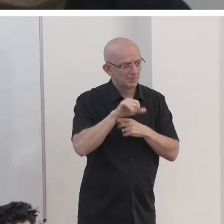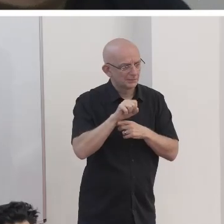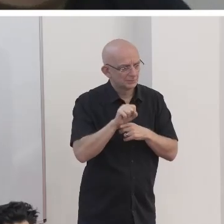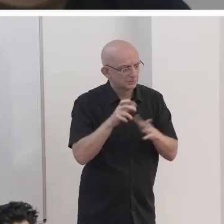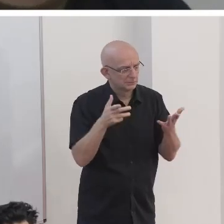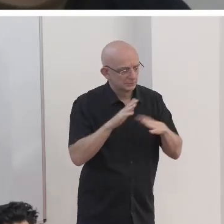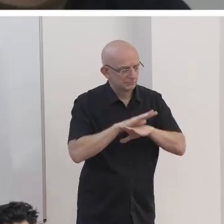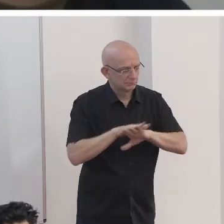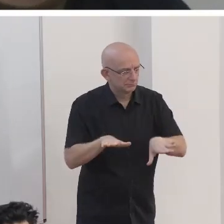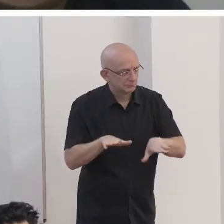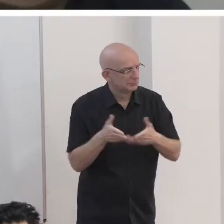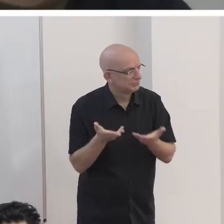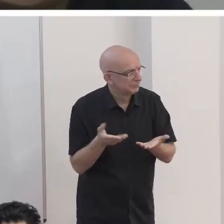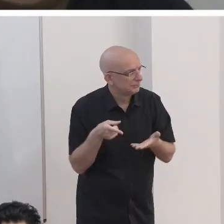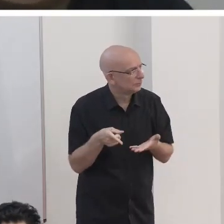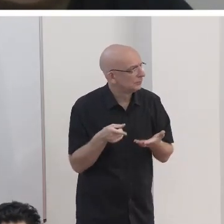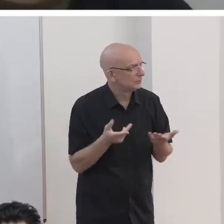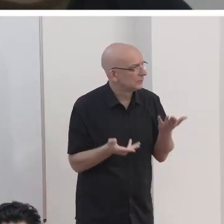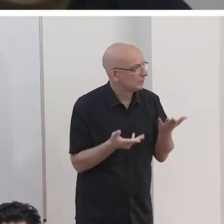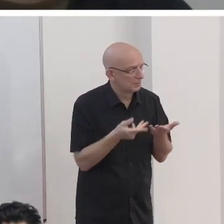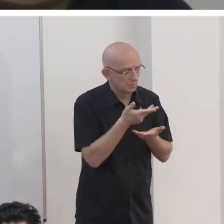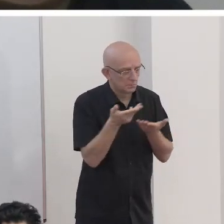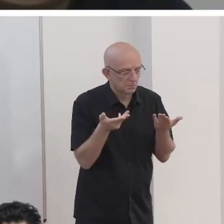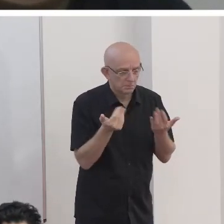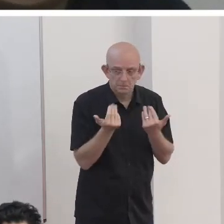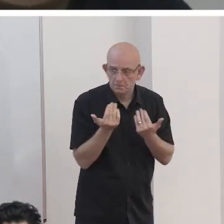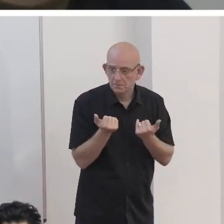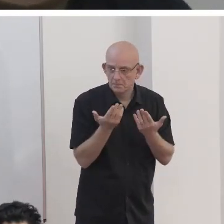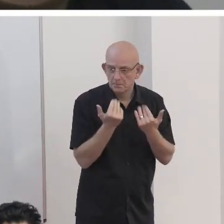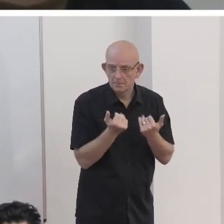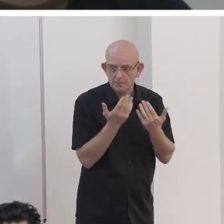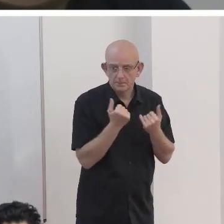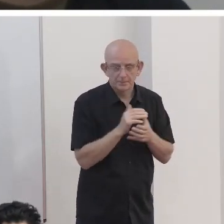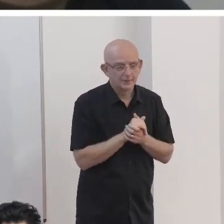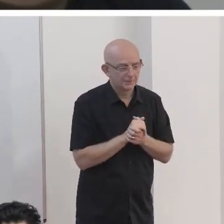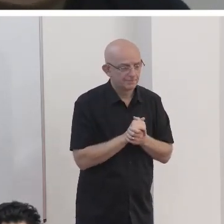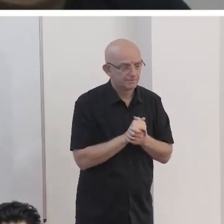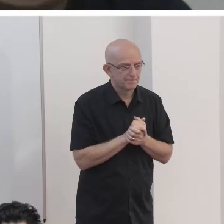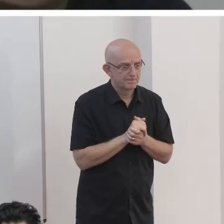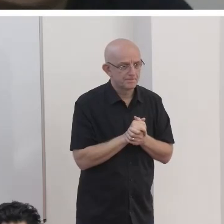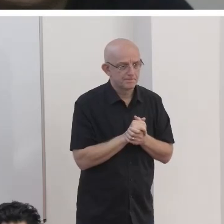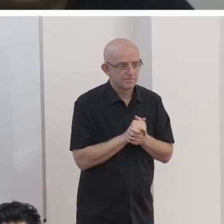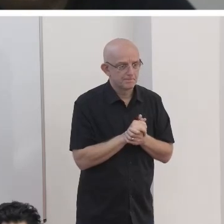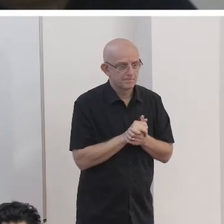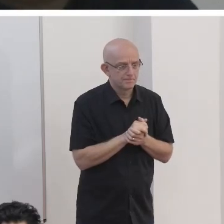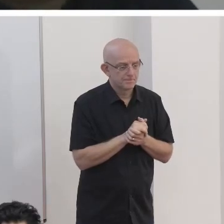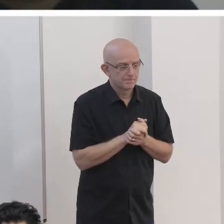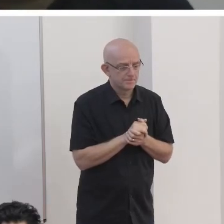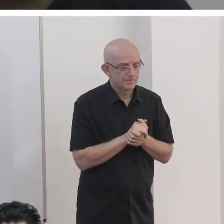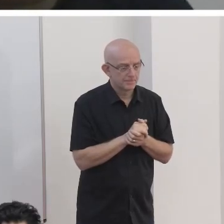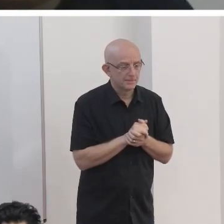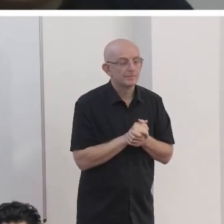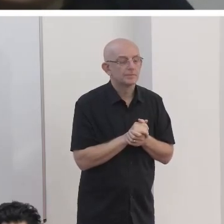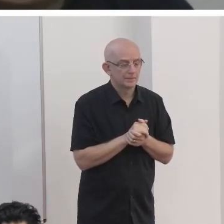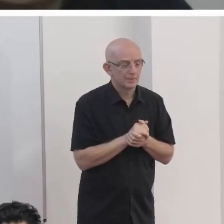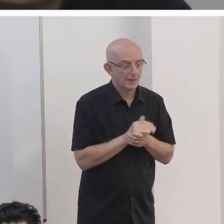this ability means we don't have any ability. We don't have any ability. We can't walk, we can't see, we can't